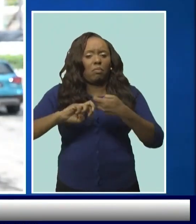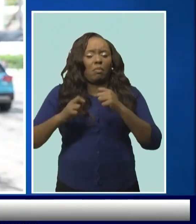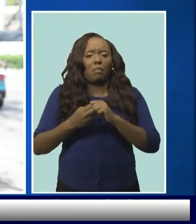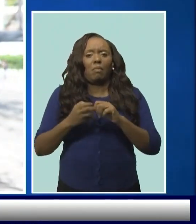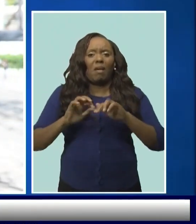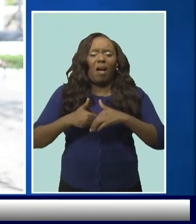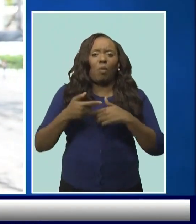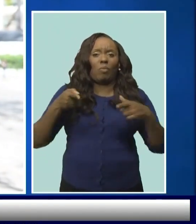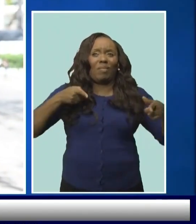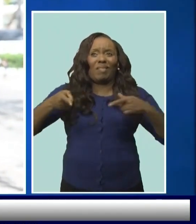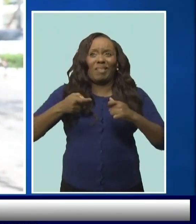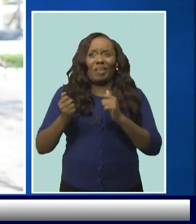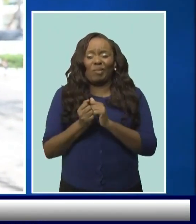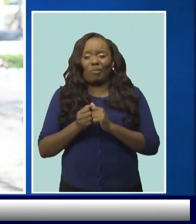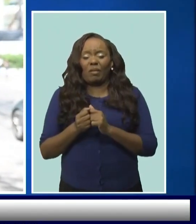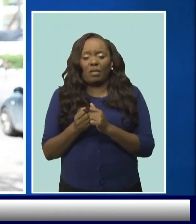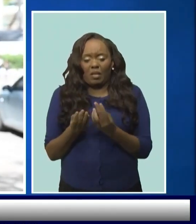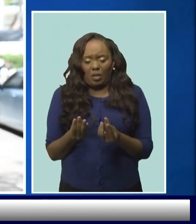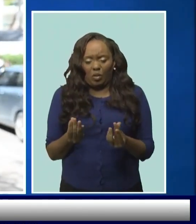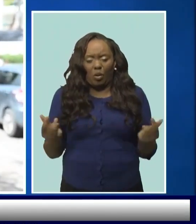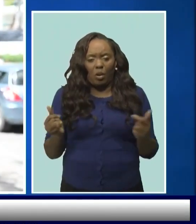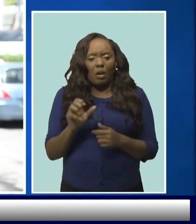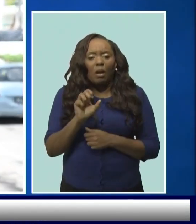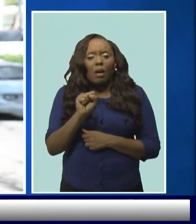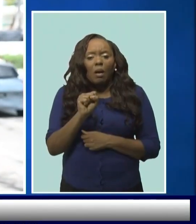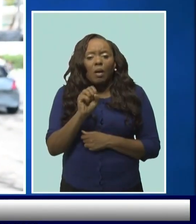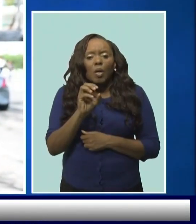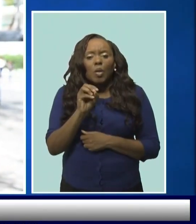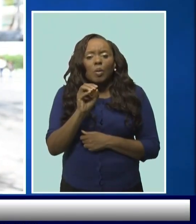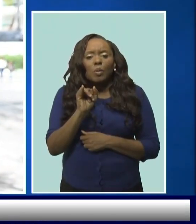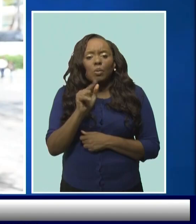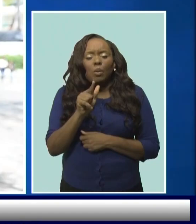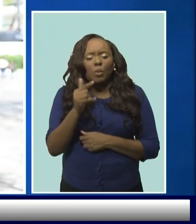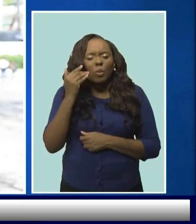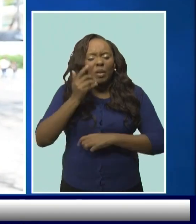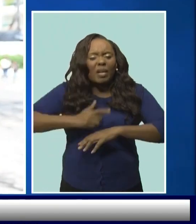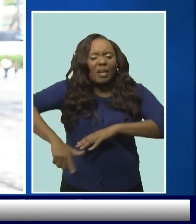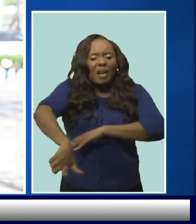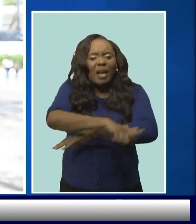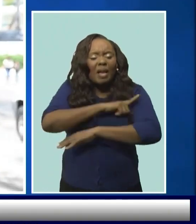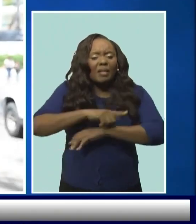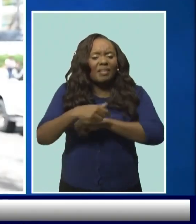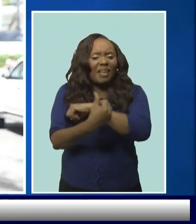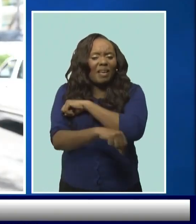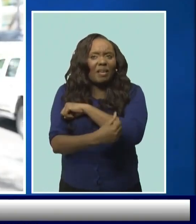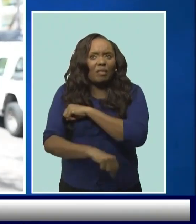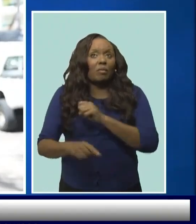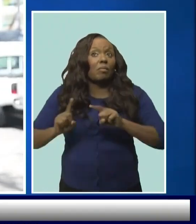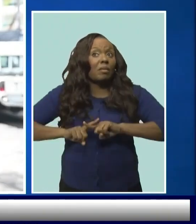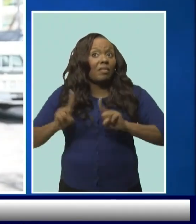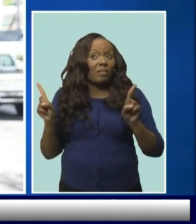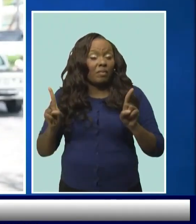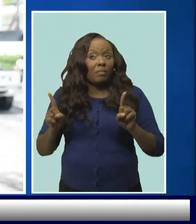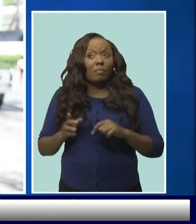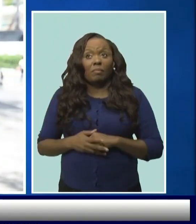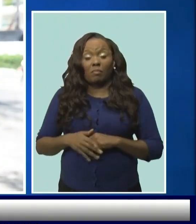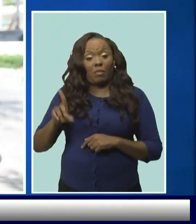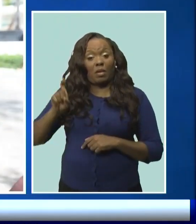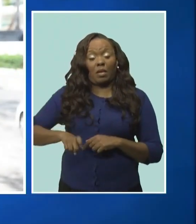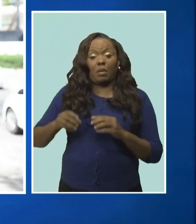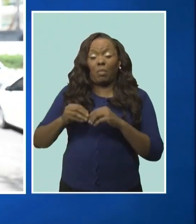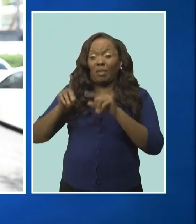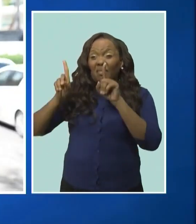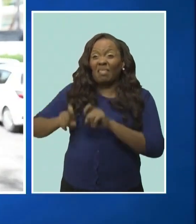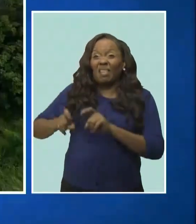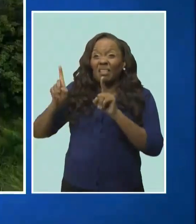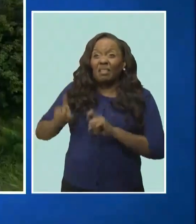dealing with the type of soil that is in the Scotland district. It has required us doing more testing where we have had issues,